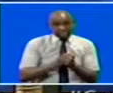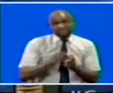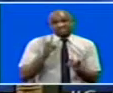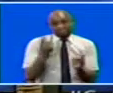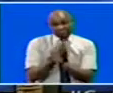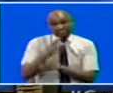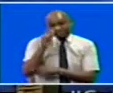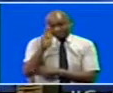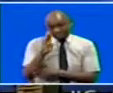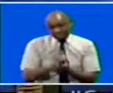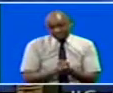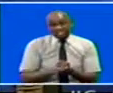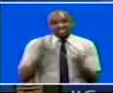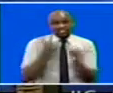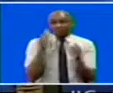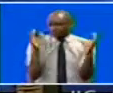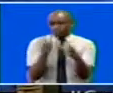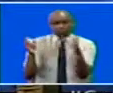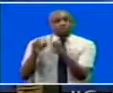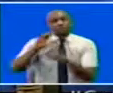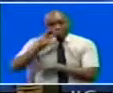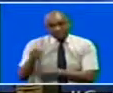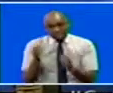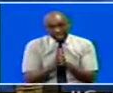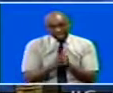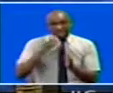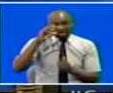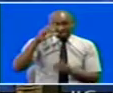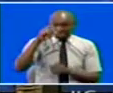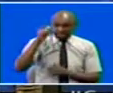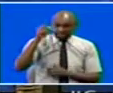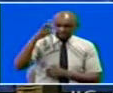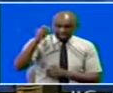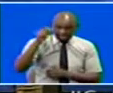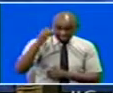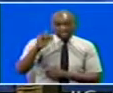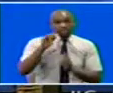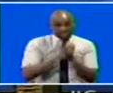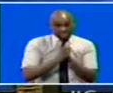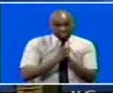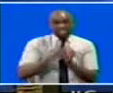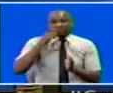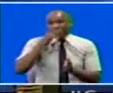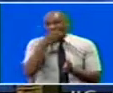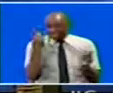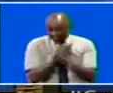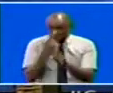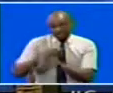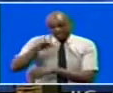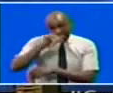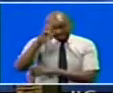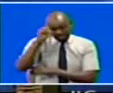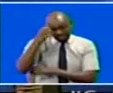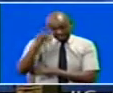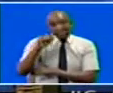anti-beams, small towns like Gathekani in Mutitu Wandei and Emali